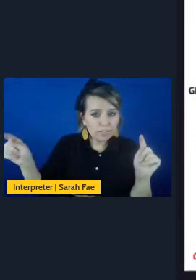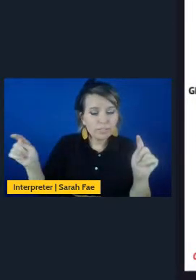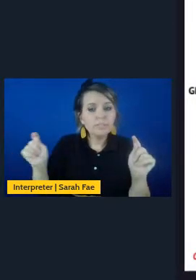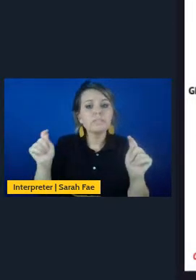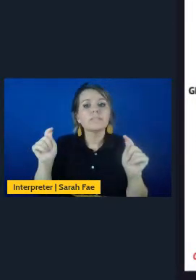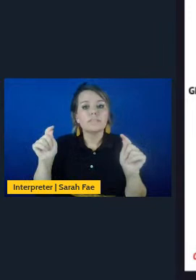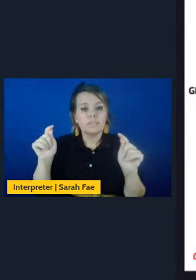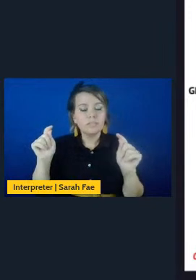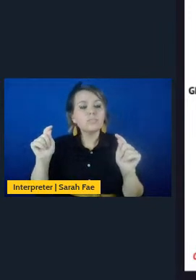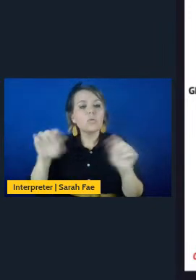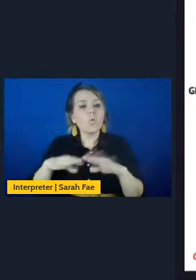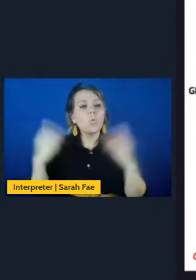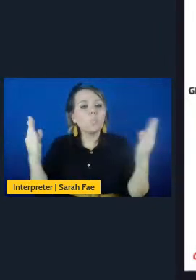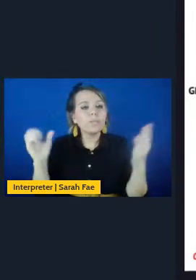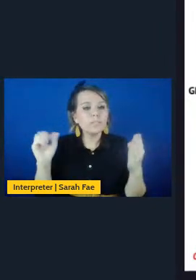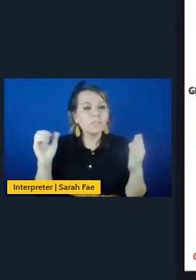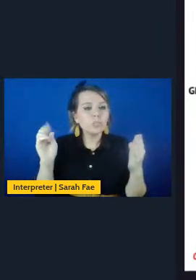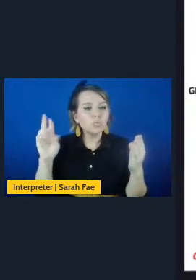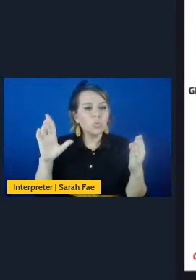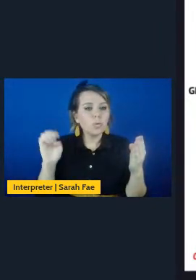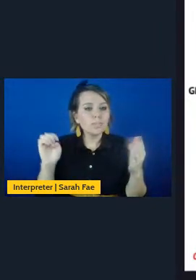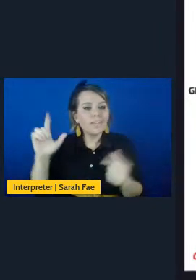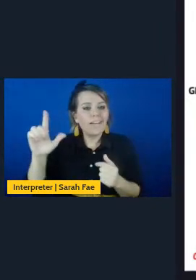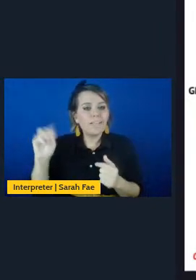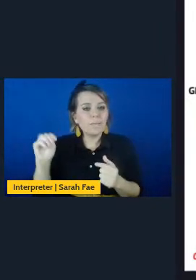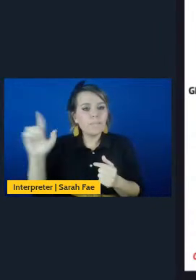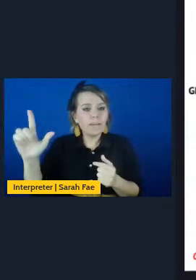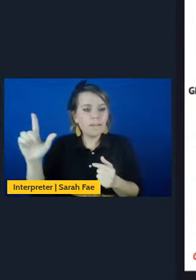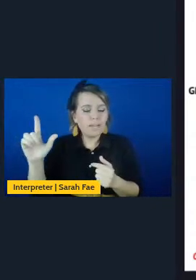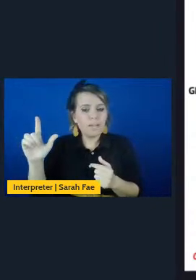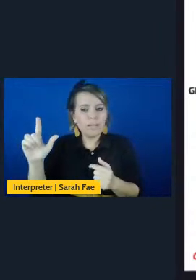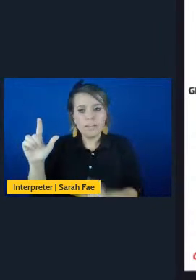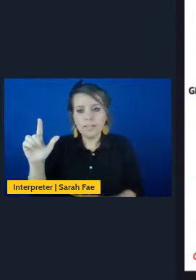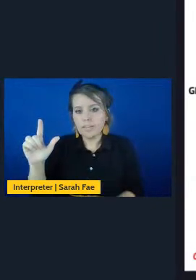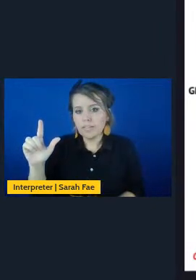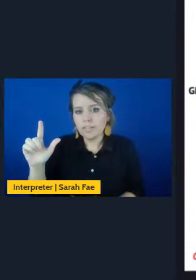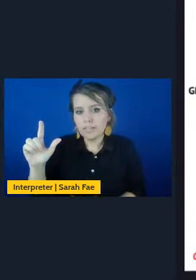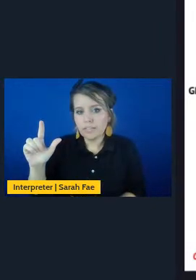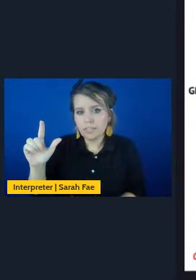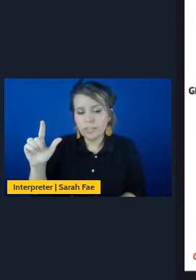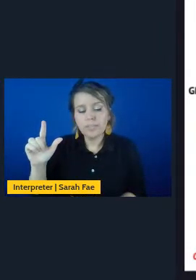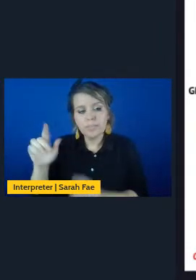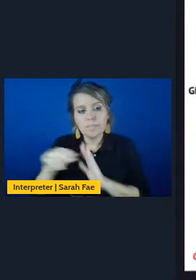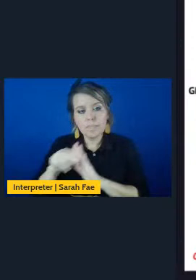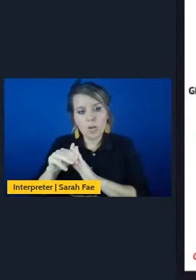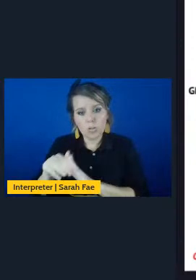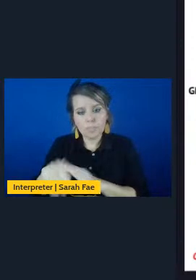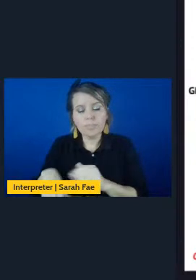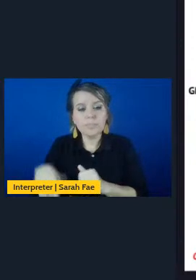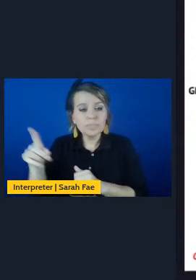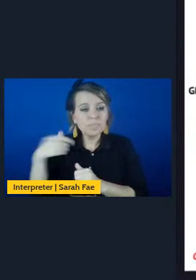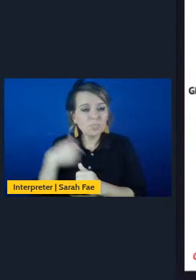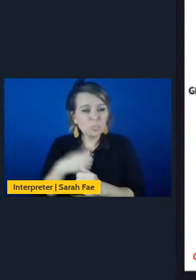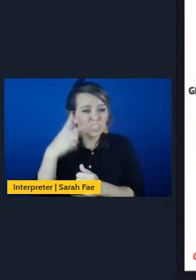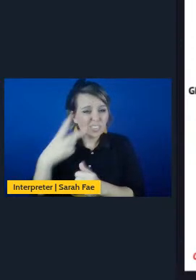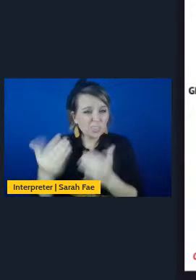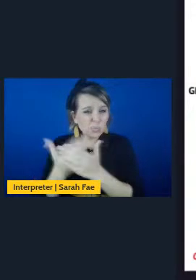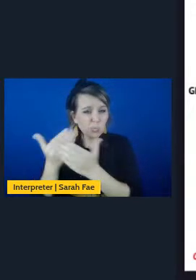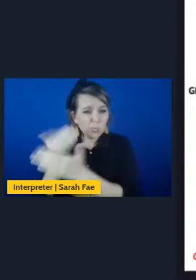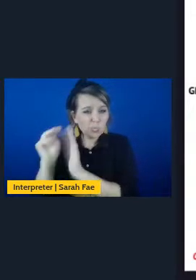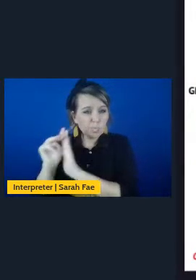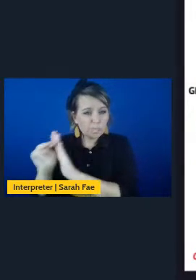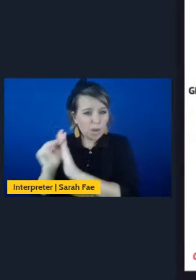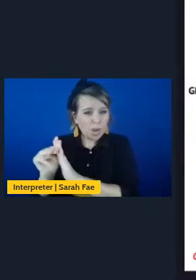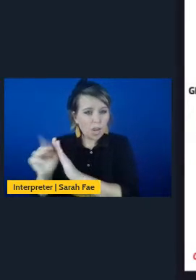LLM models. This is the phase we are in right now, and we see every week there is new models, and we are seeing